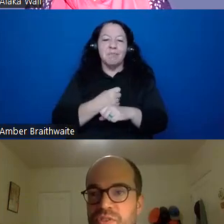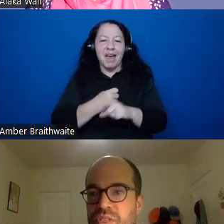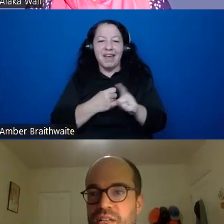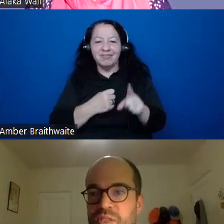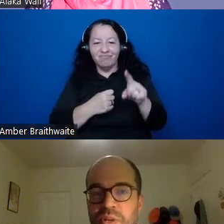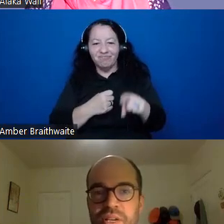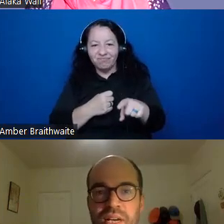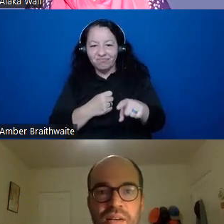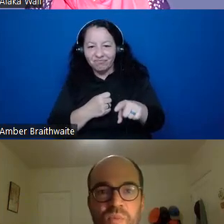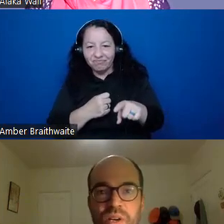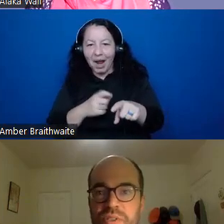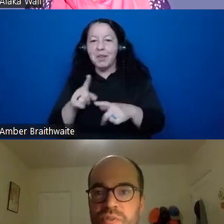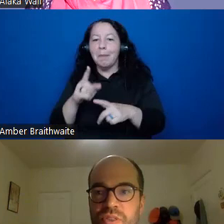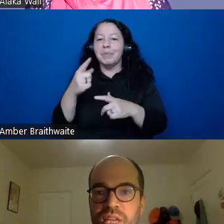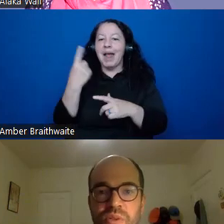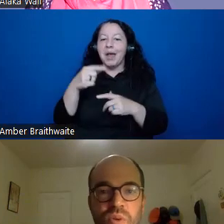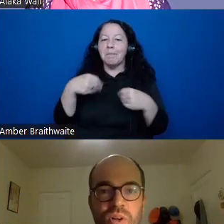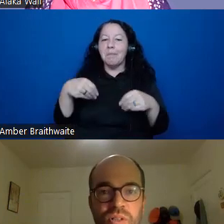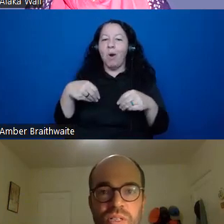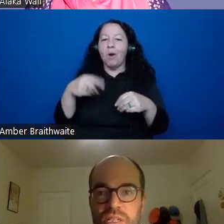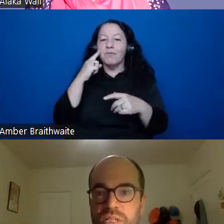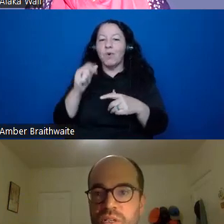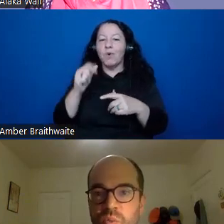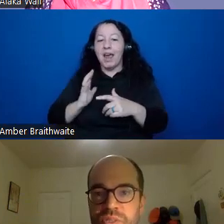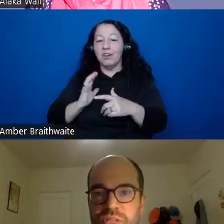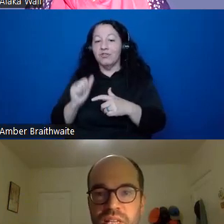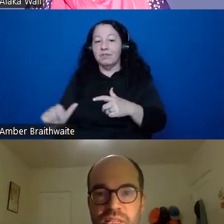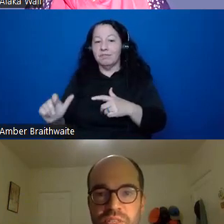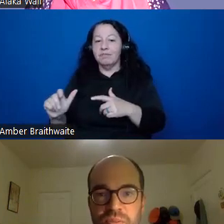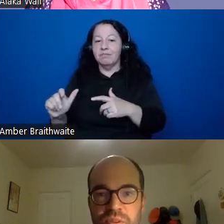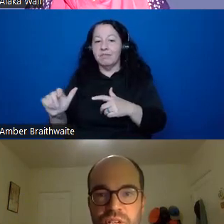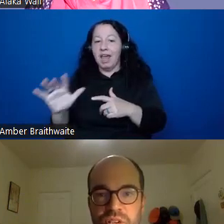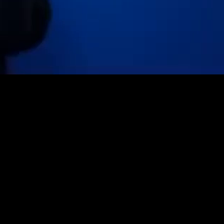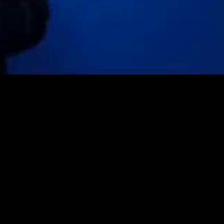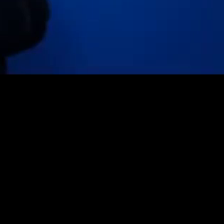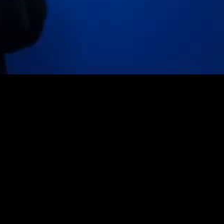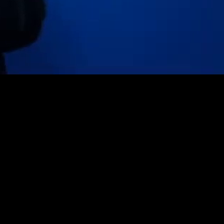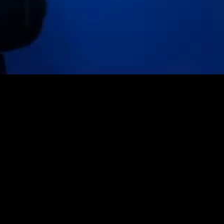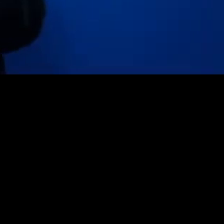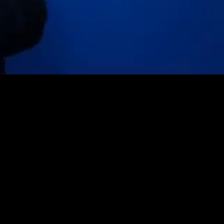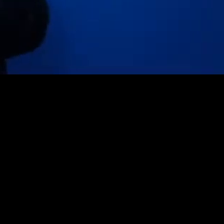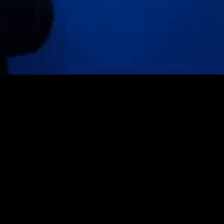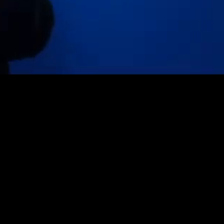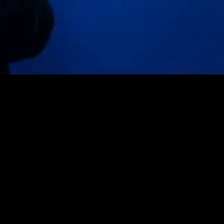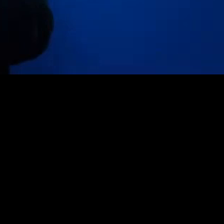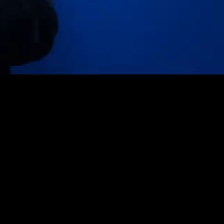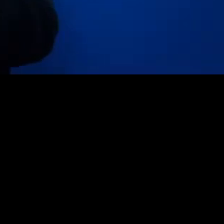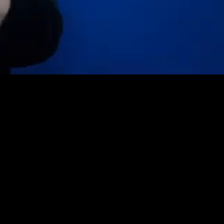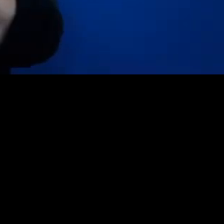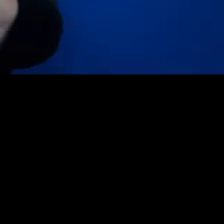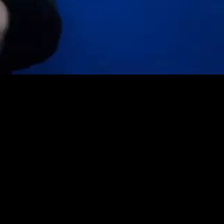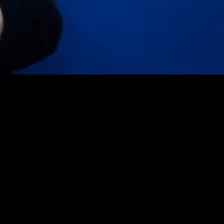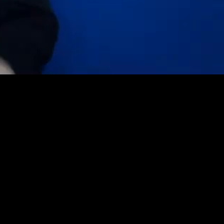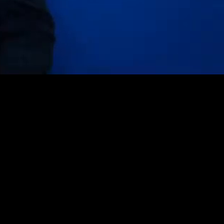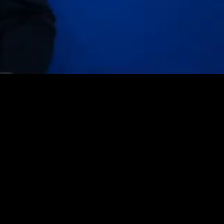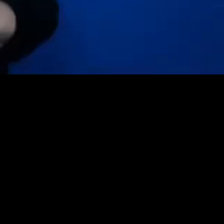official slides, but I want to thank you all once again. Let me stop my share here. Thank you all once again for